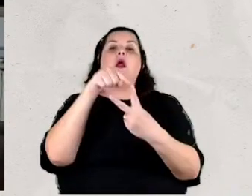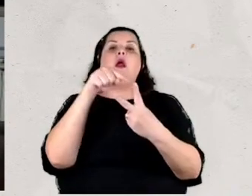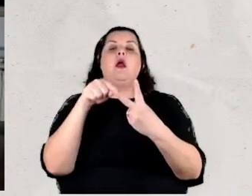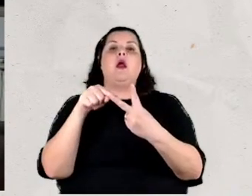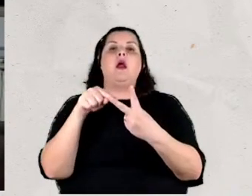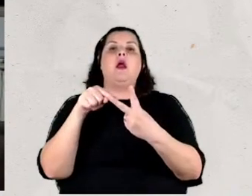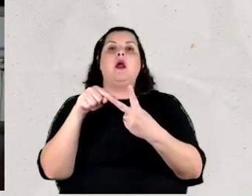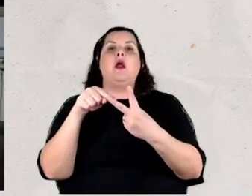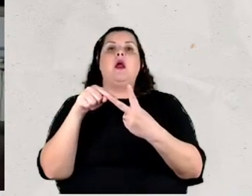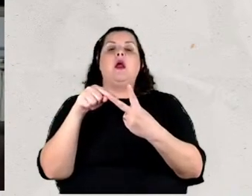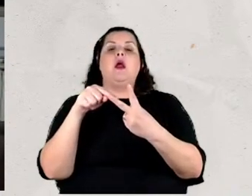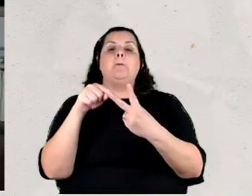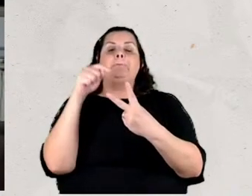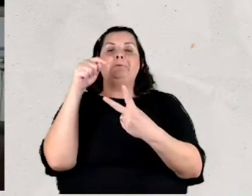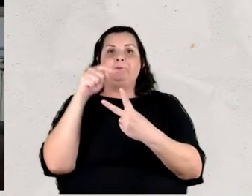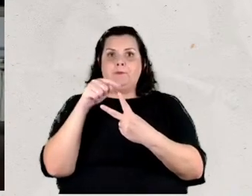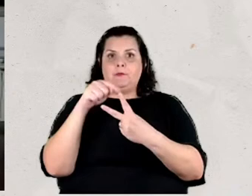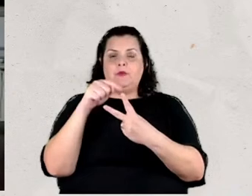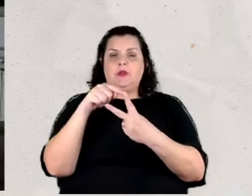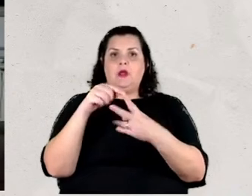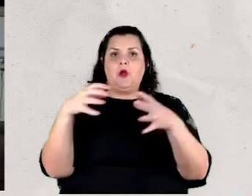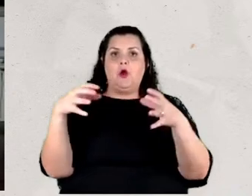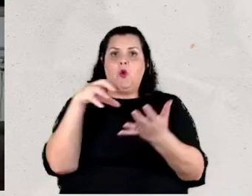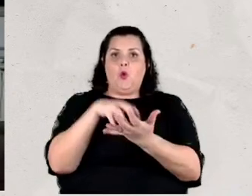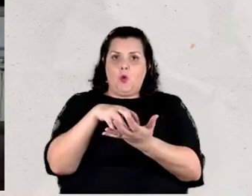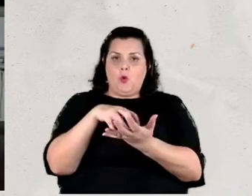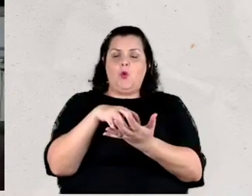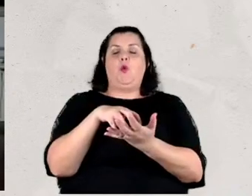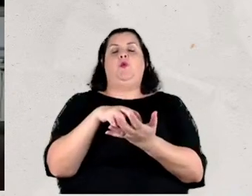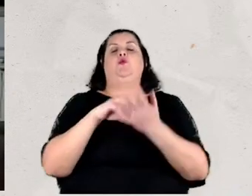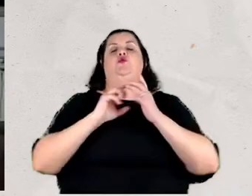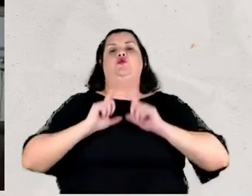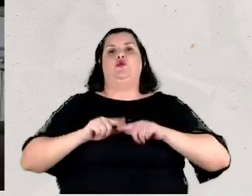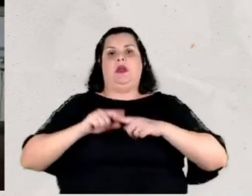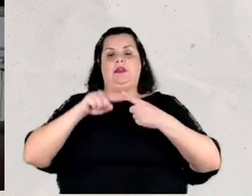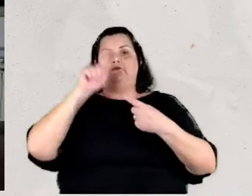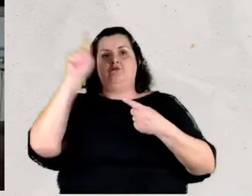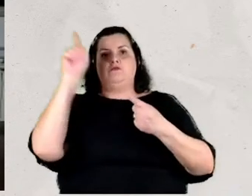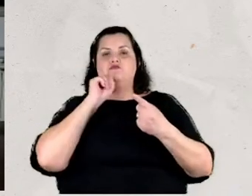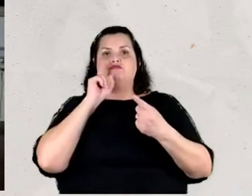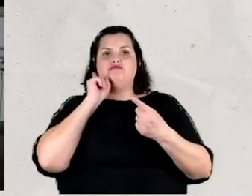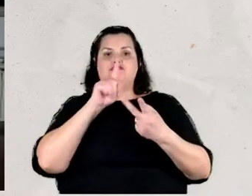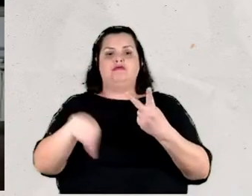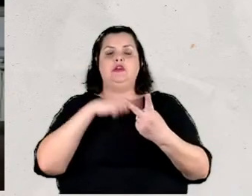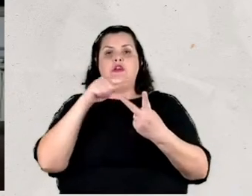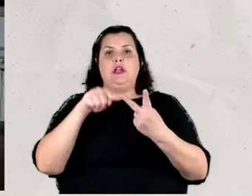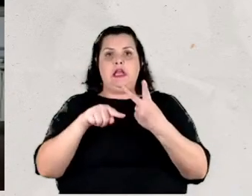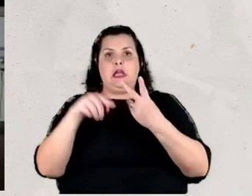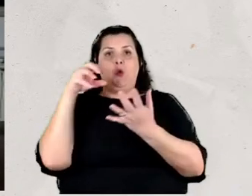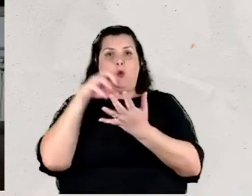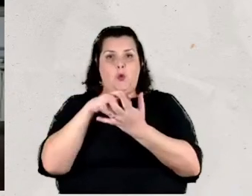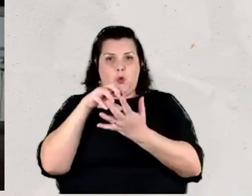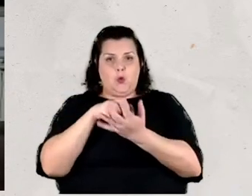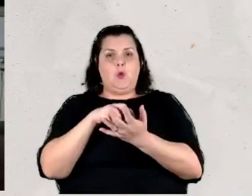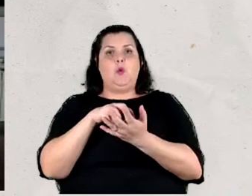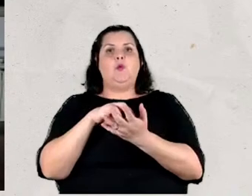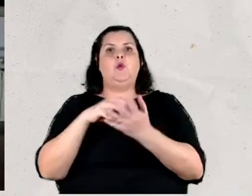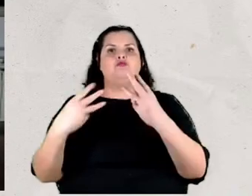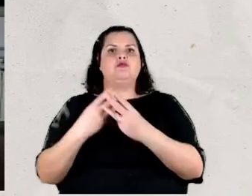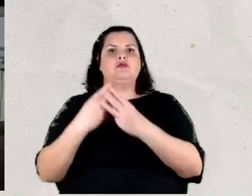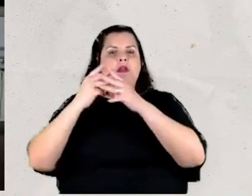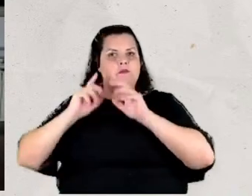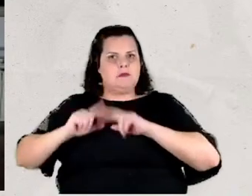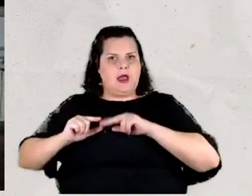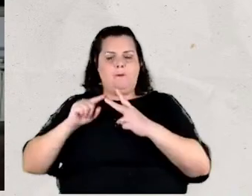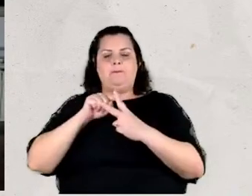at how these two centers transformed Jewish life and